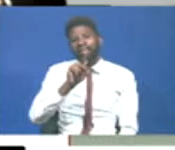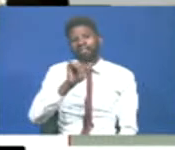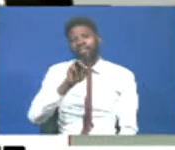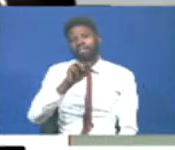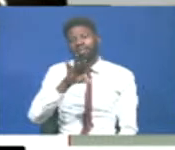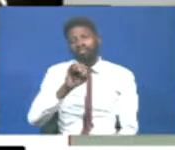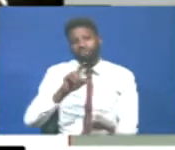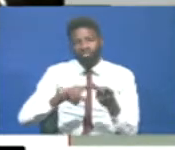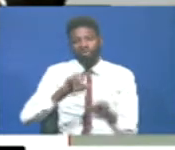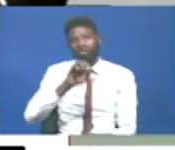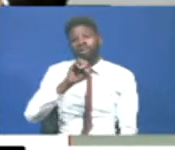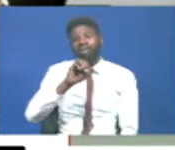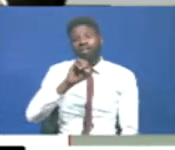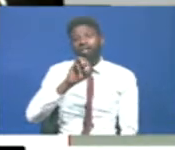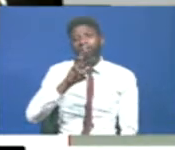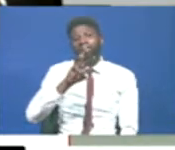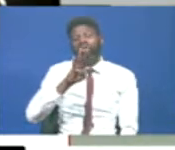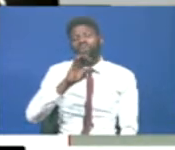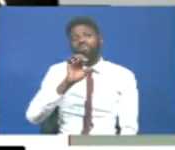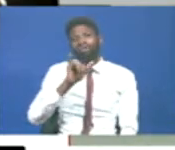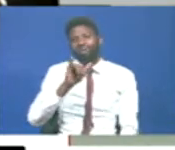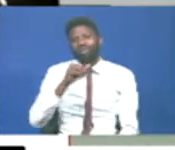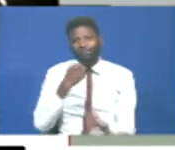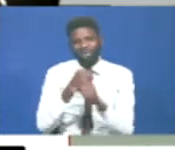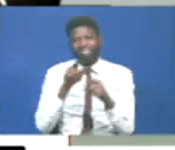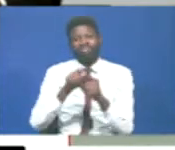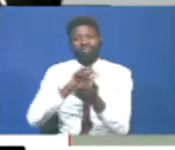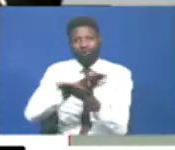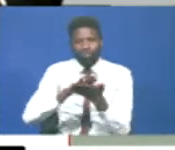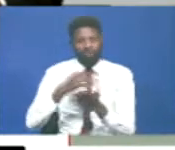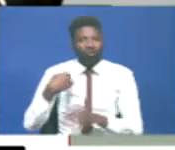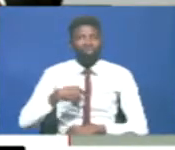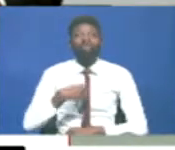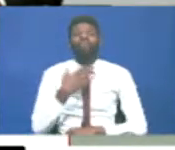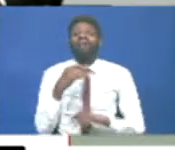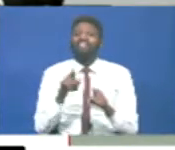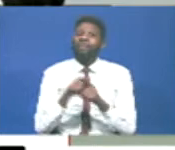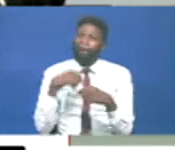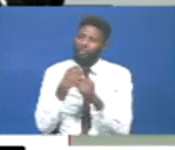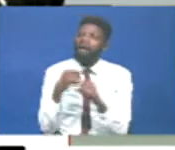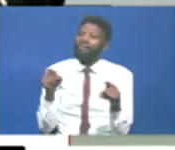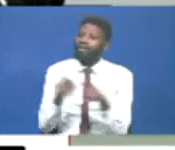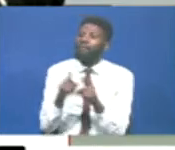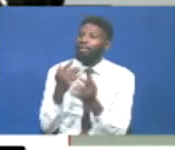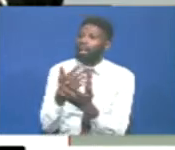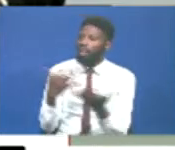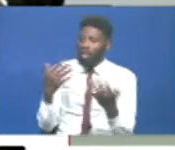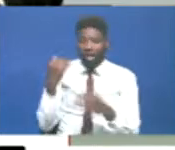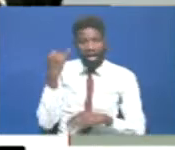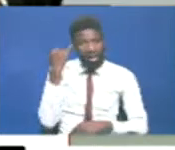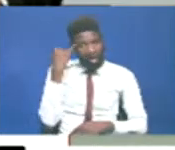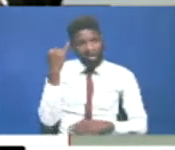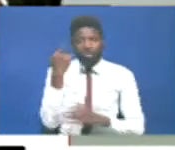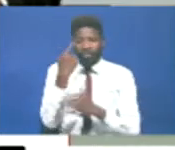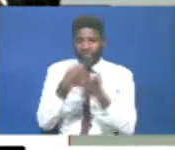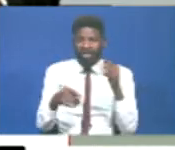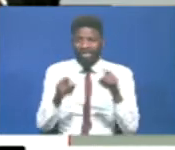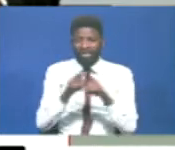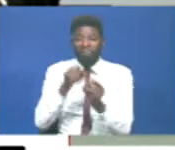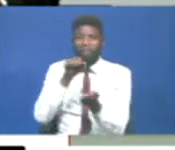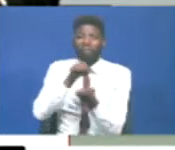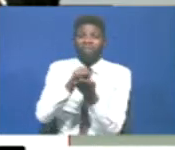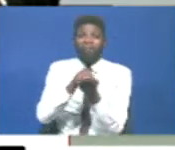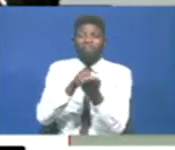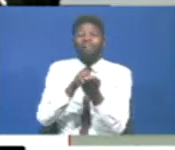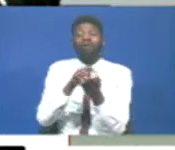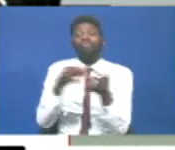So we said, okay, let's go against that in terms of processing the same products. And the idea was not accepted by bankers, and there was no